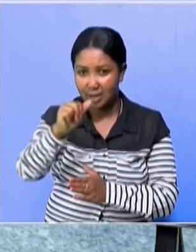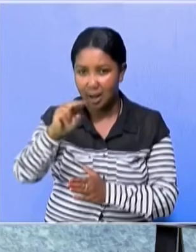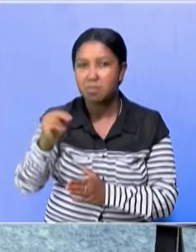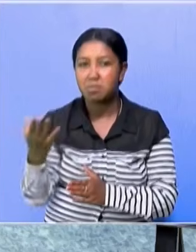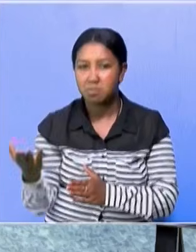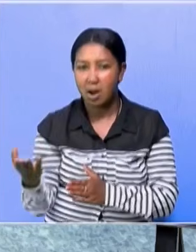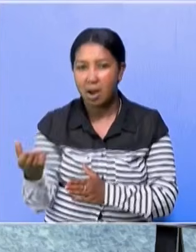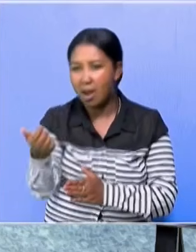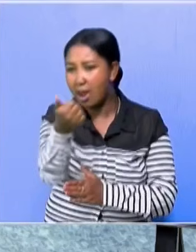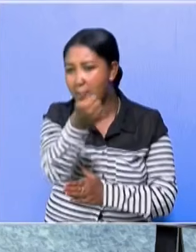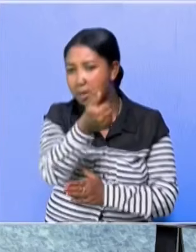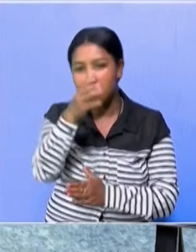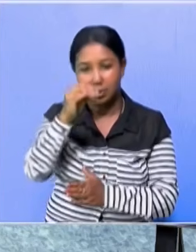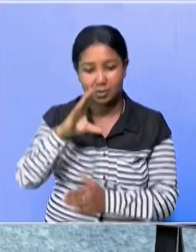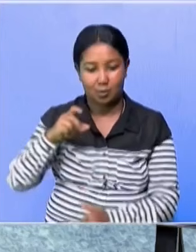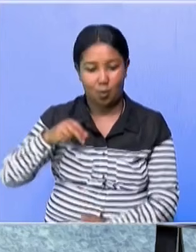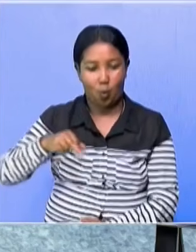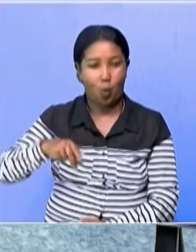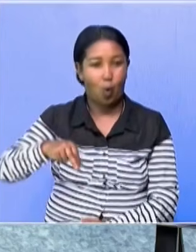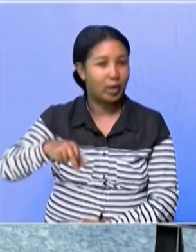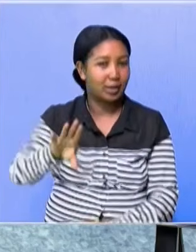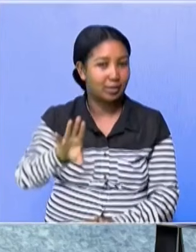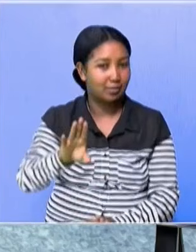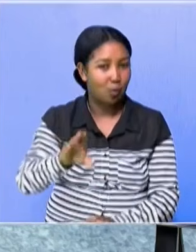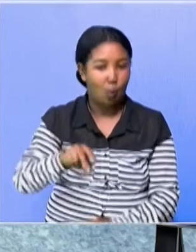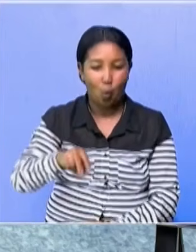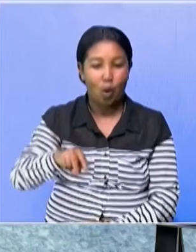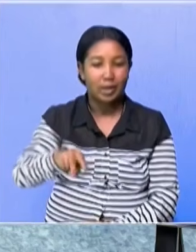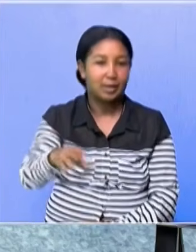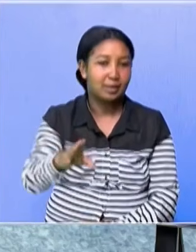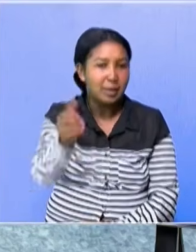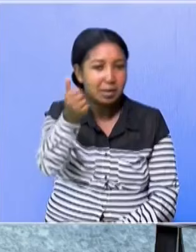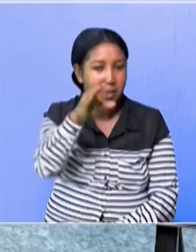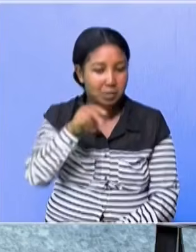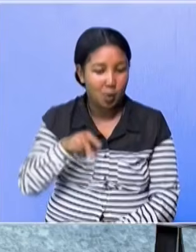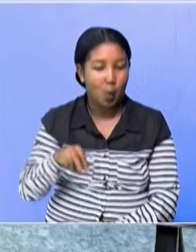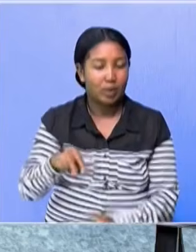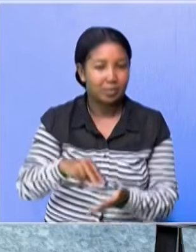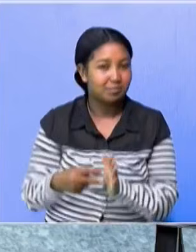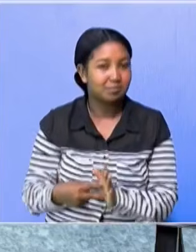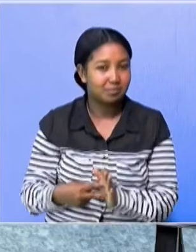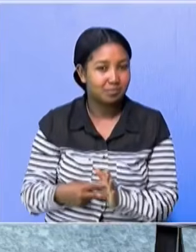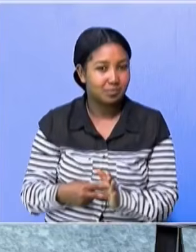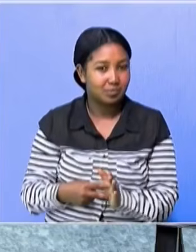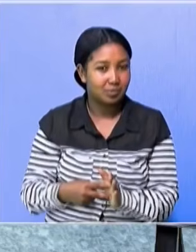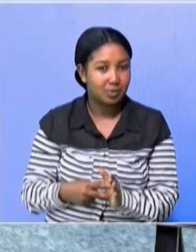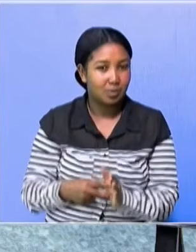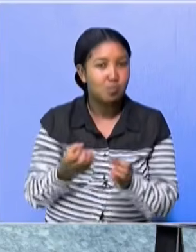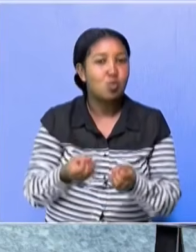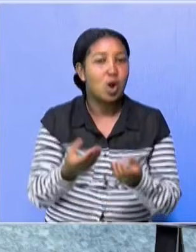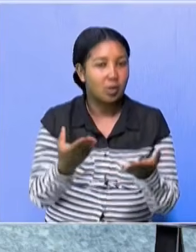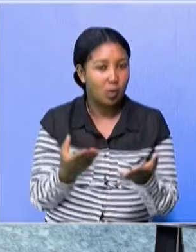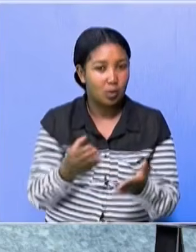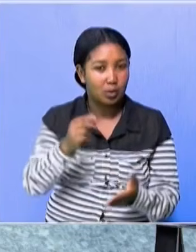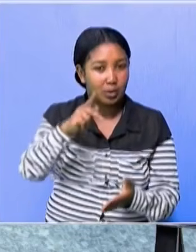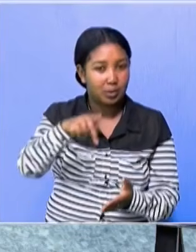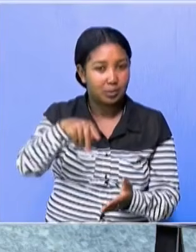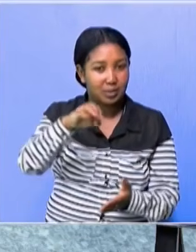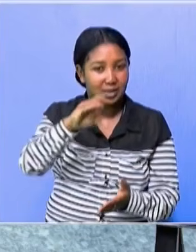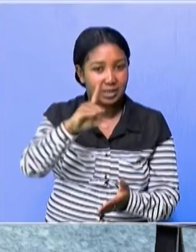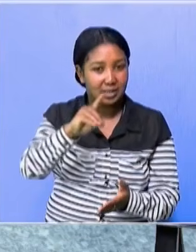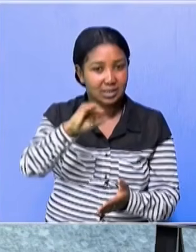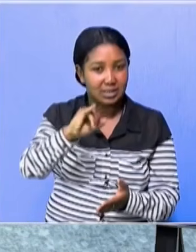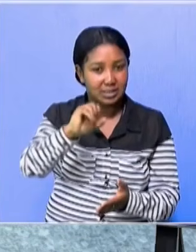or anyone or anybody who is walking on a street. Pedestrians. Pedestrians is plural in number. Pedestrian, that